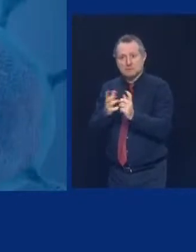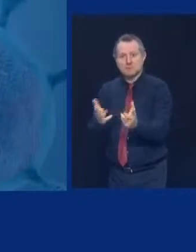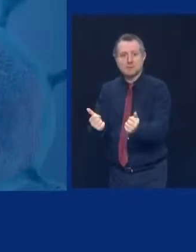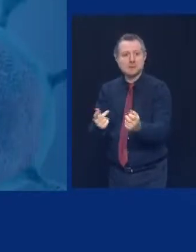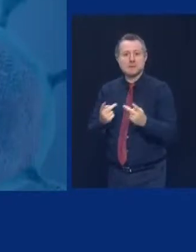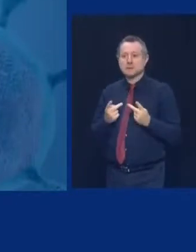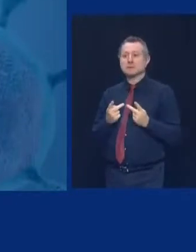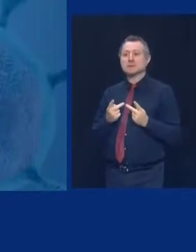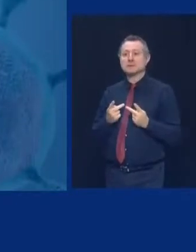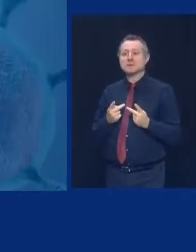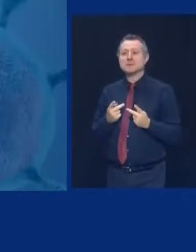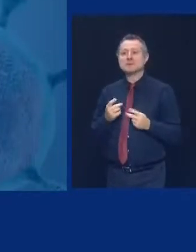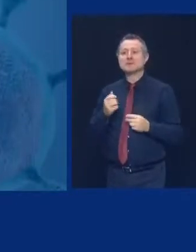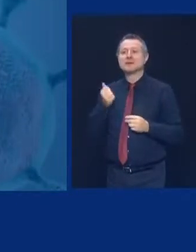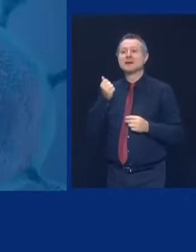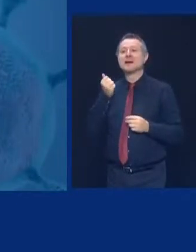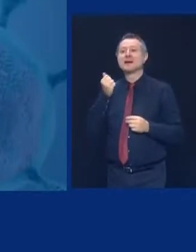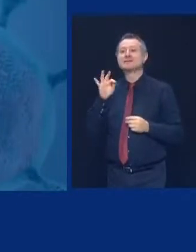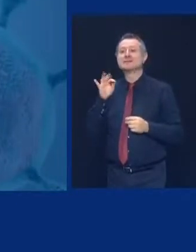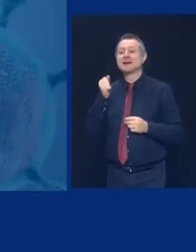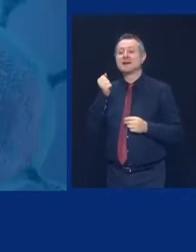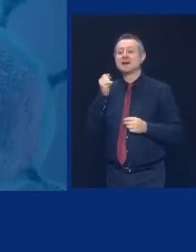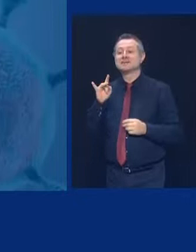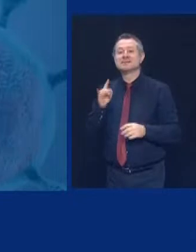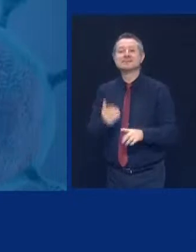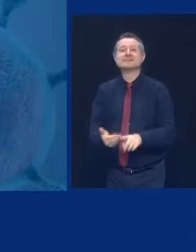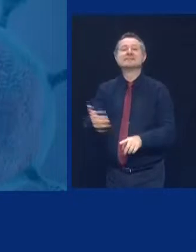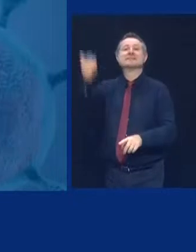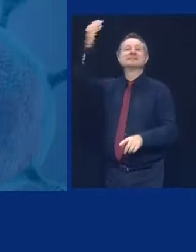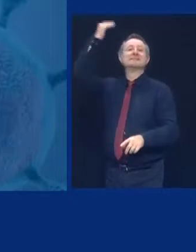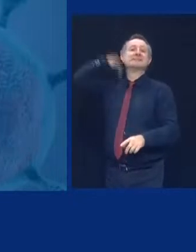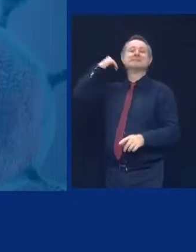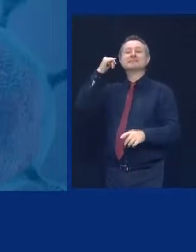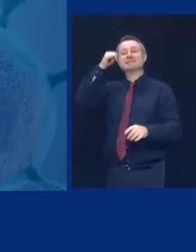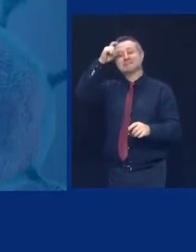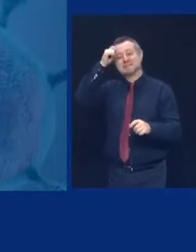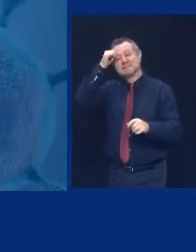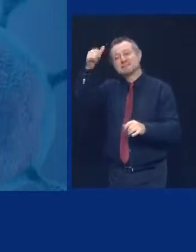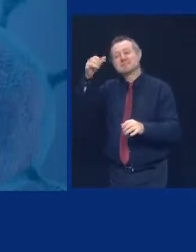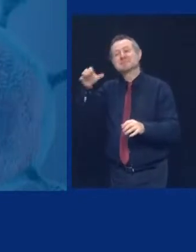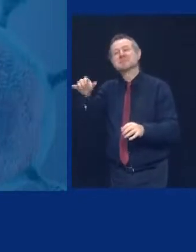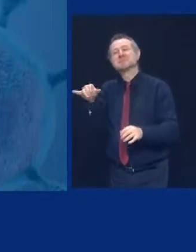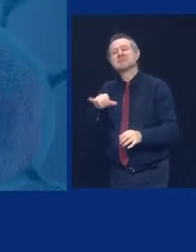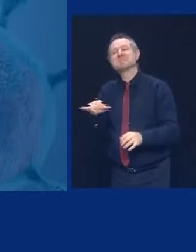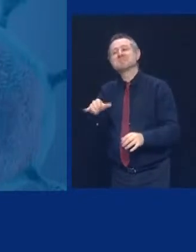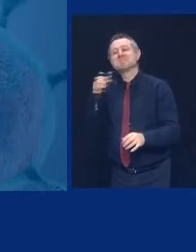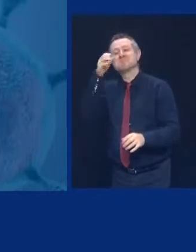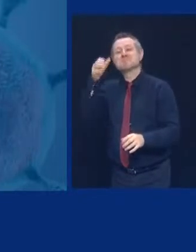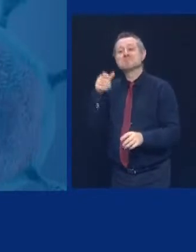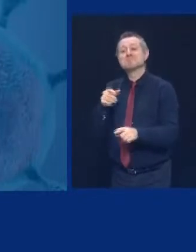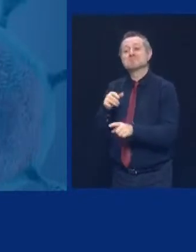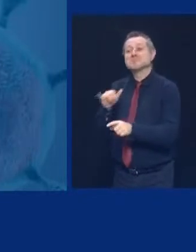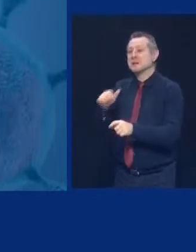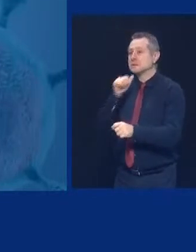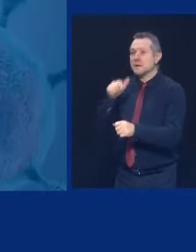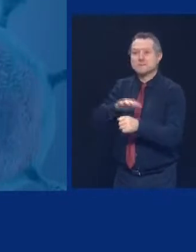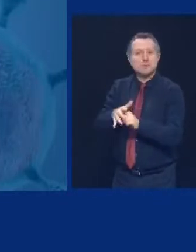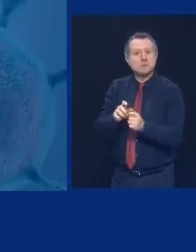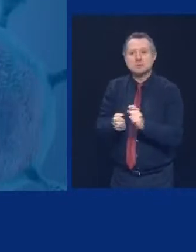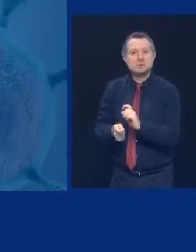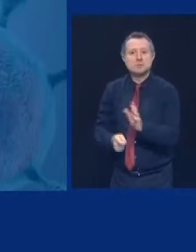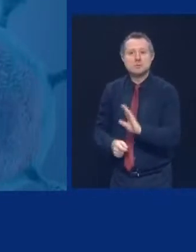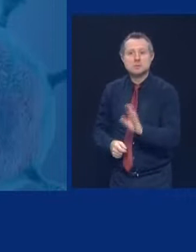wave. This is not a mutated virus. This is failure to deal with the first